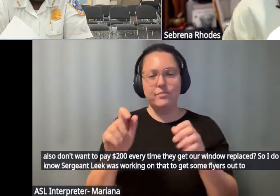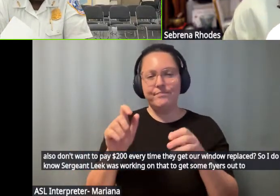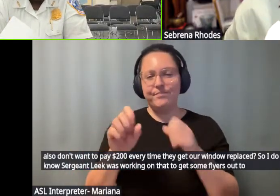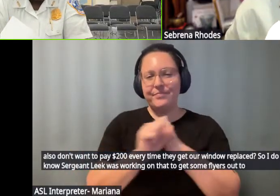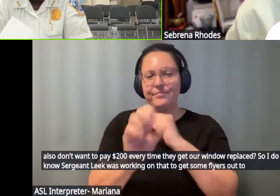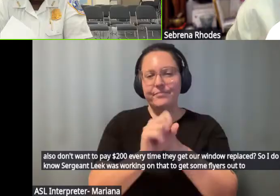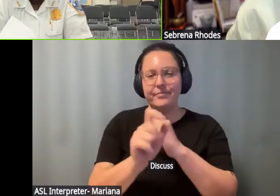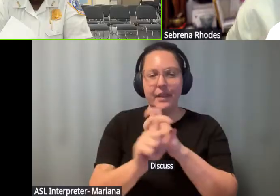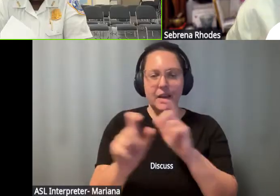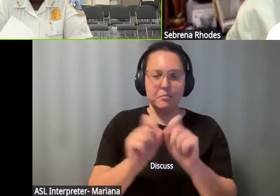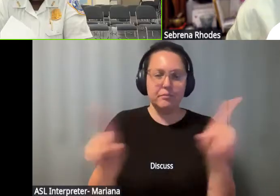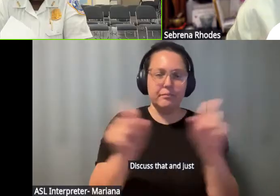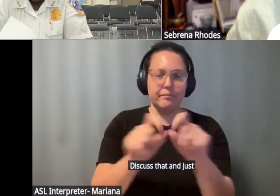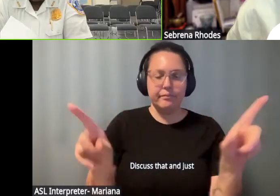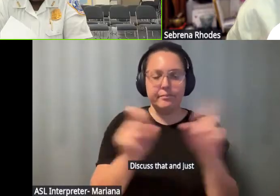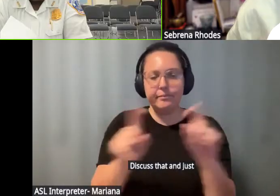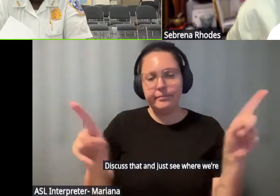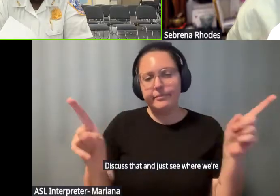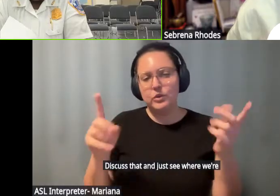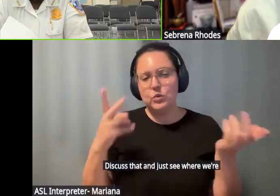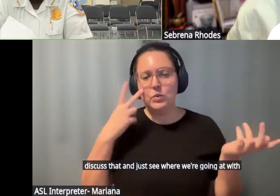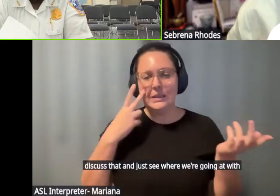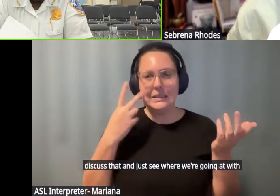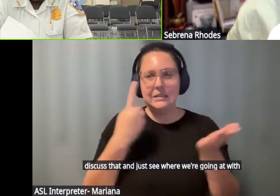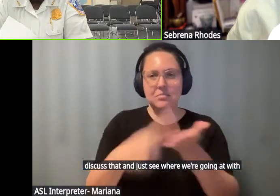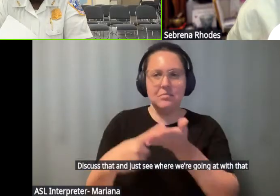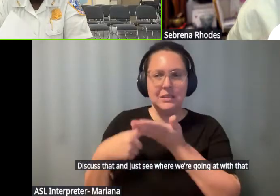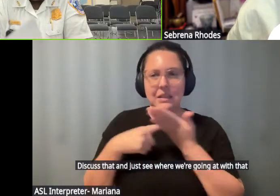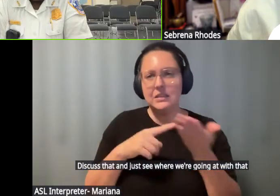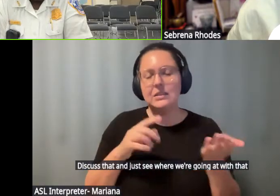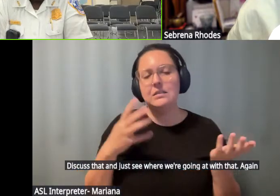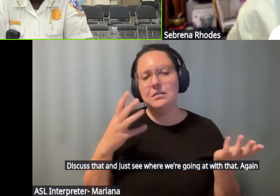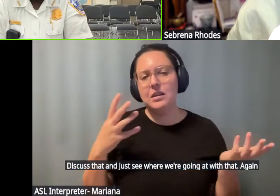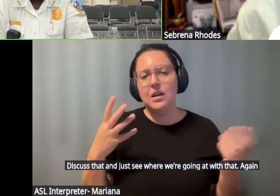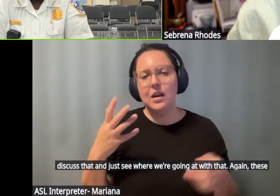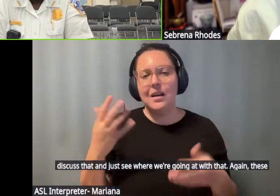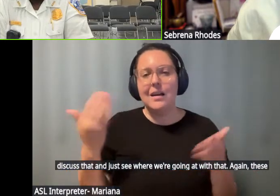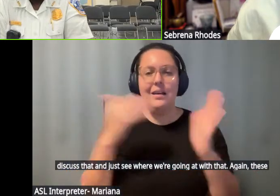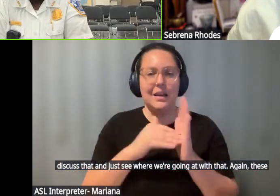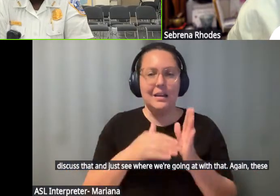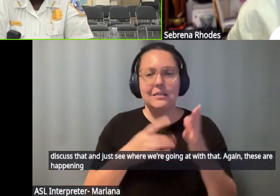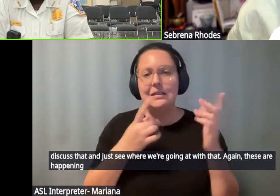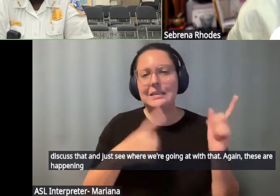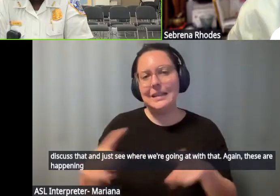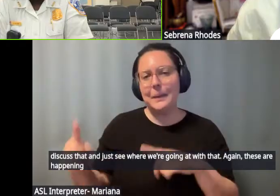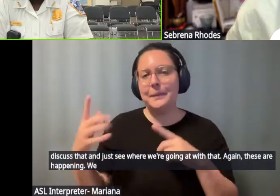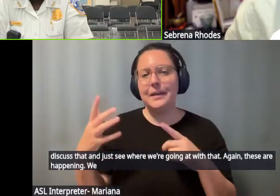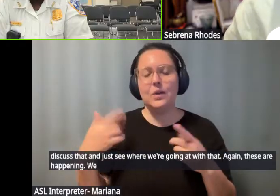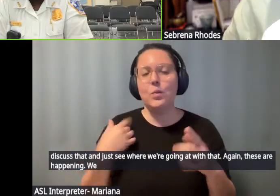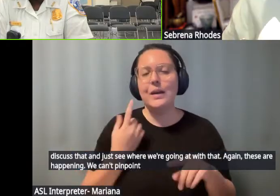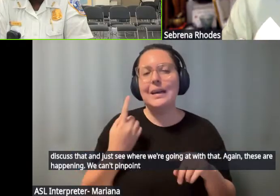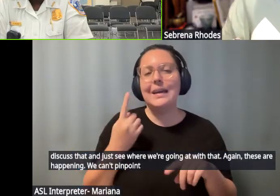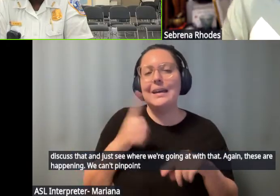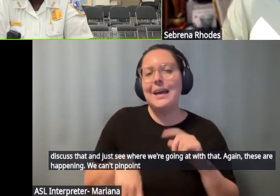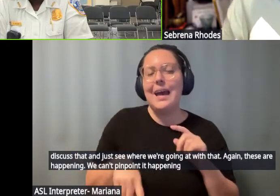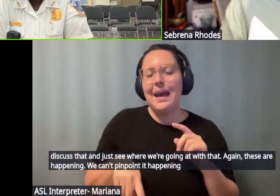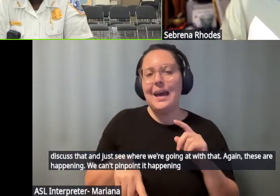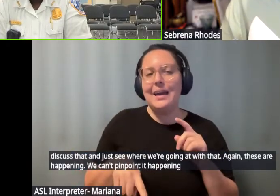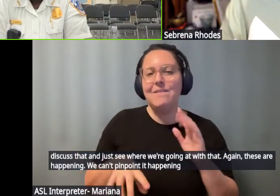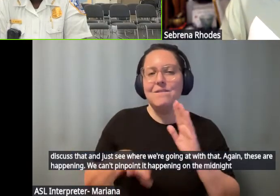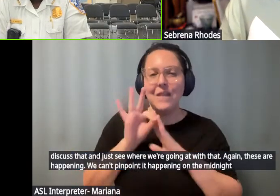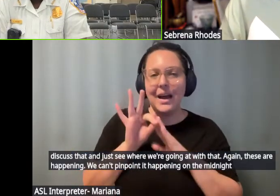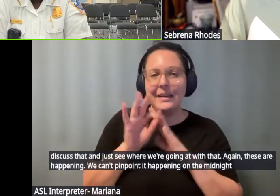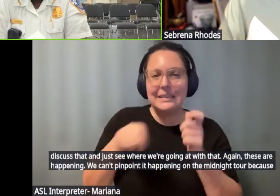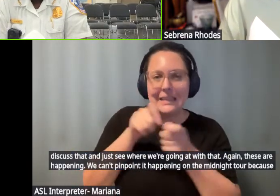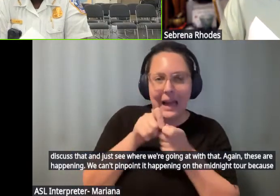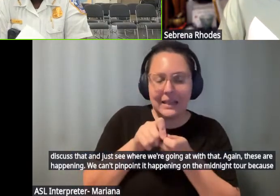discuss that and just see where we're going at with that. Again, these are happening. We can't pinpoint it happening on the midnight tour because